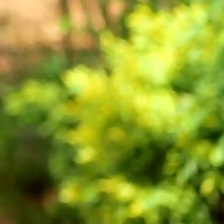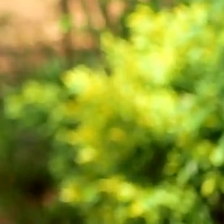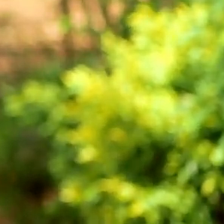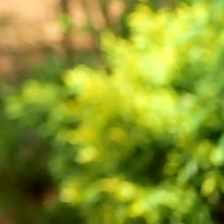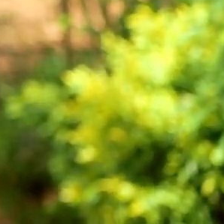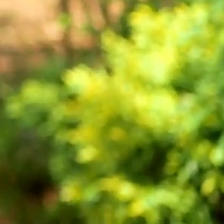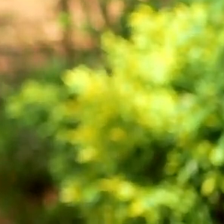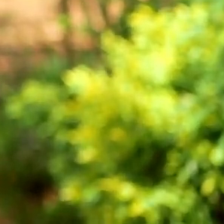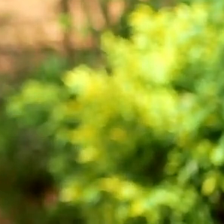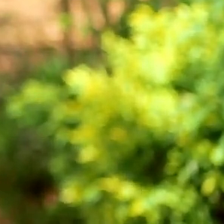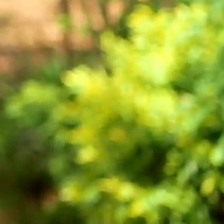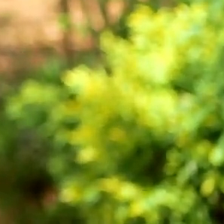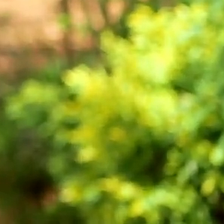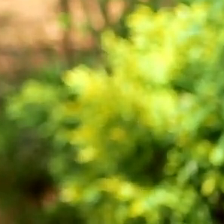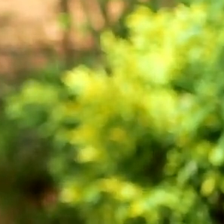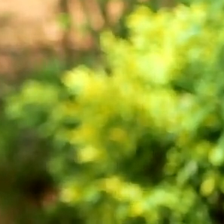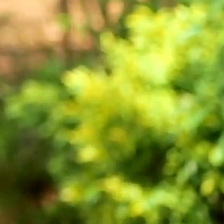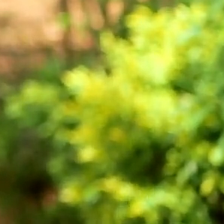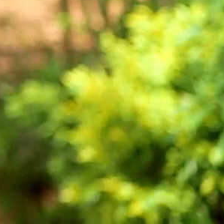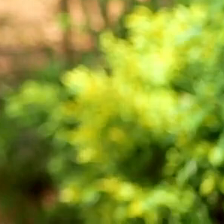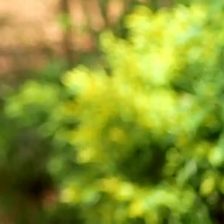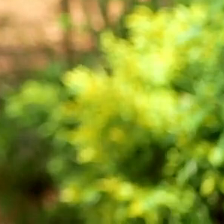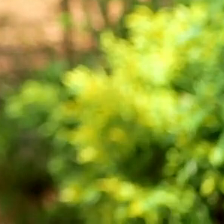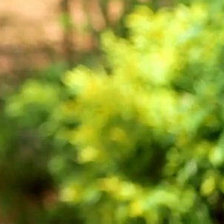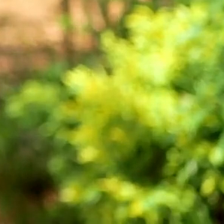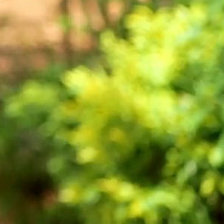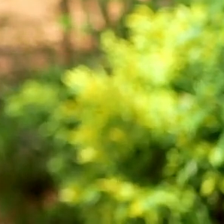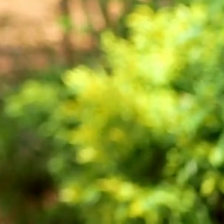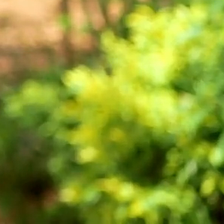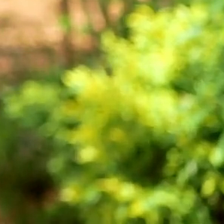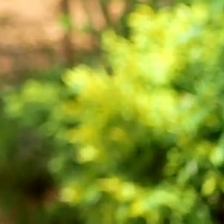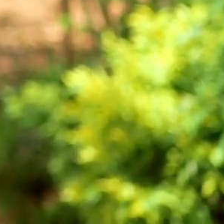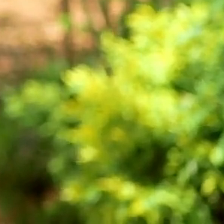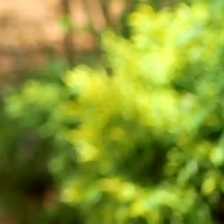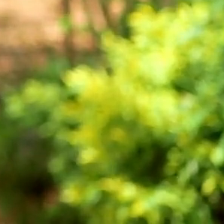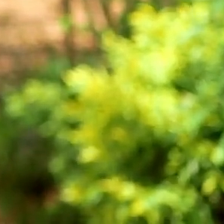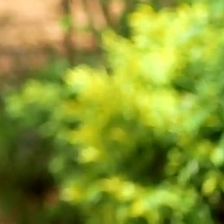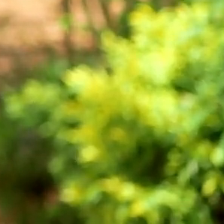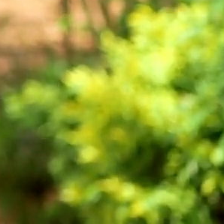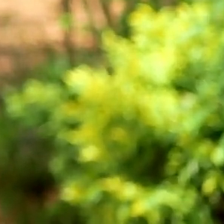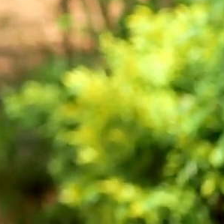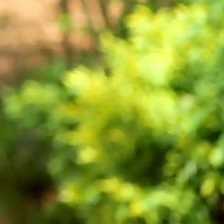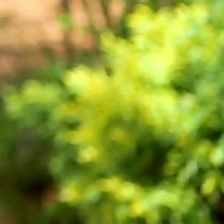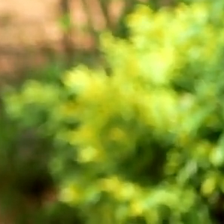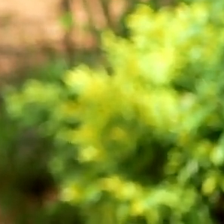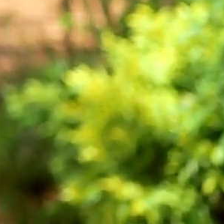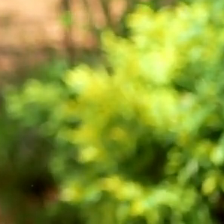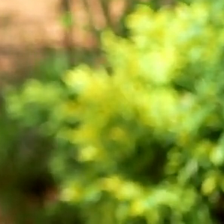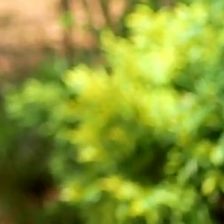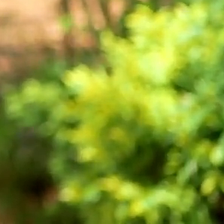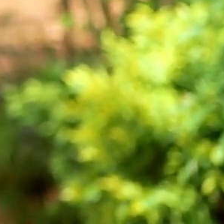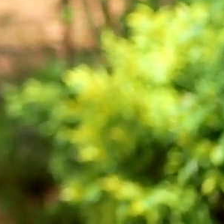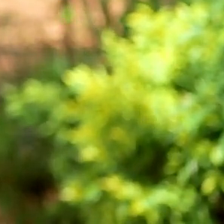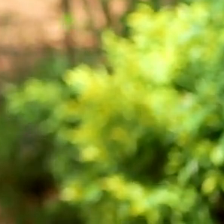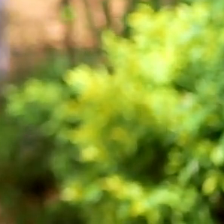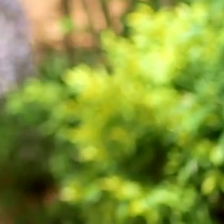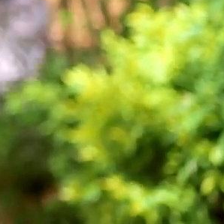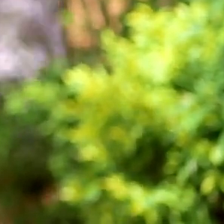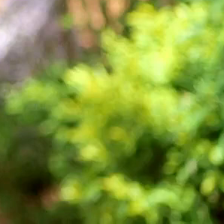hand represents. We ask you, Lord God Almighty, that you will meet with these needs. Lord, whether it be needs